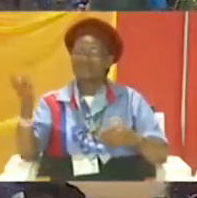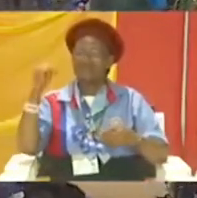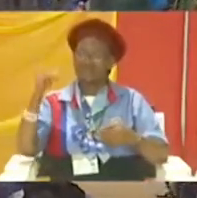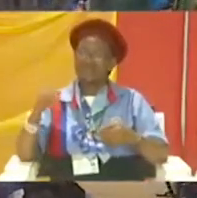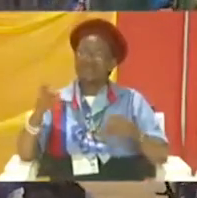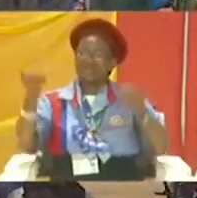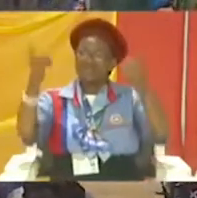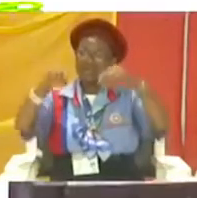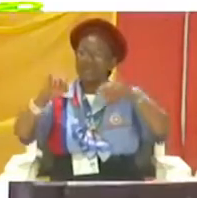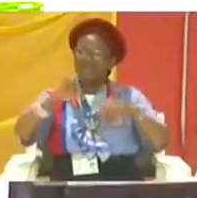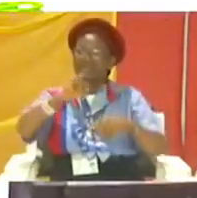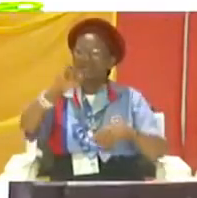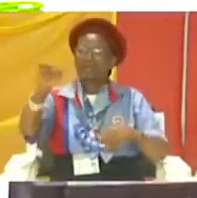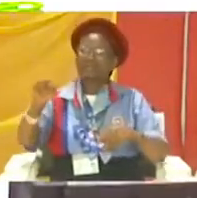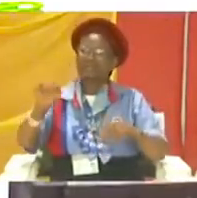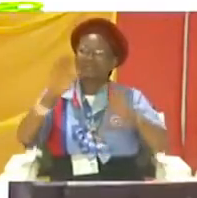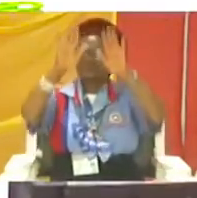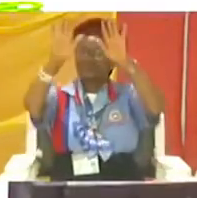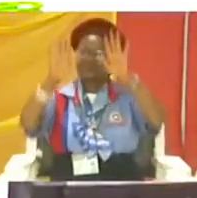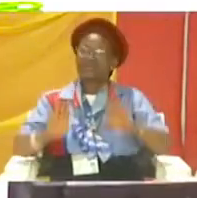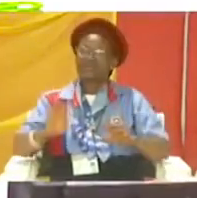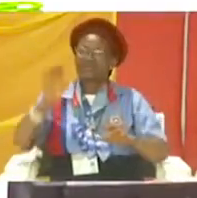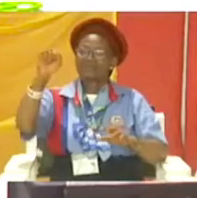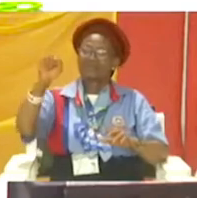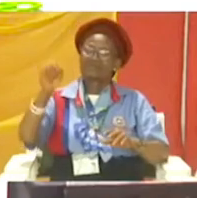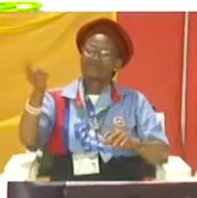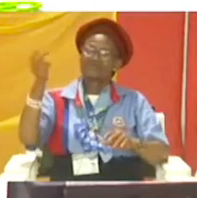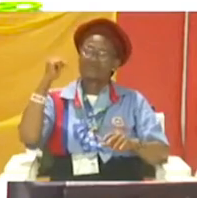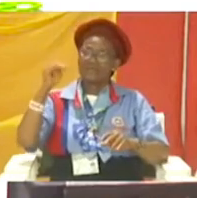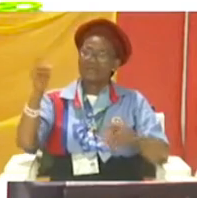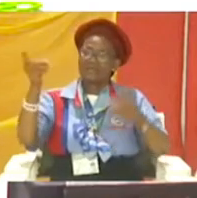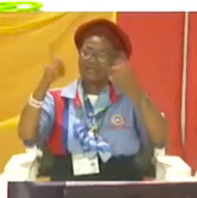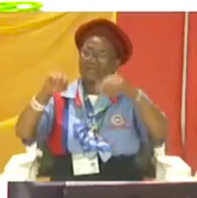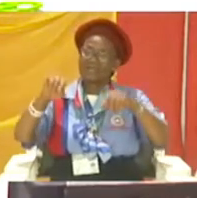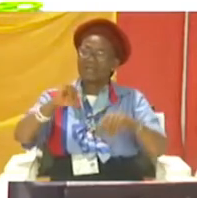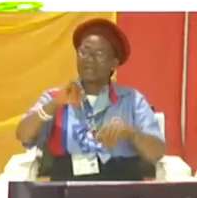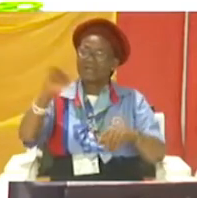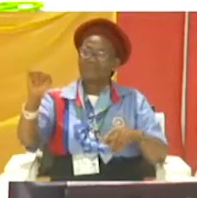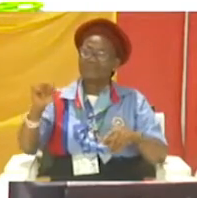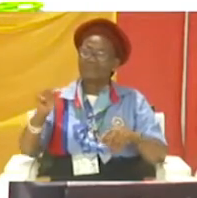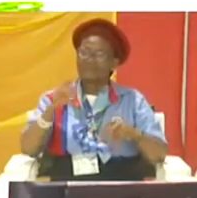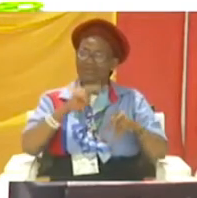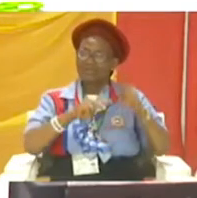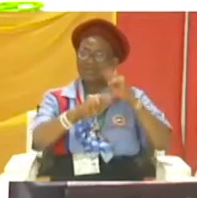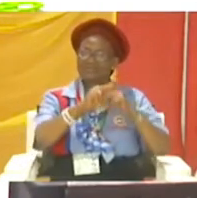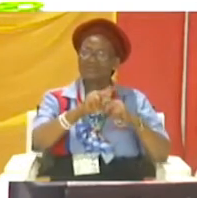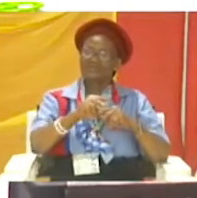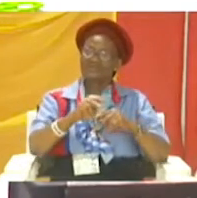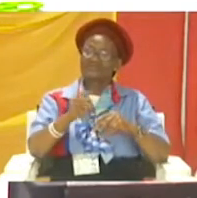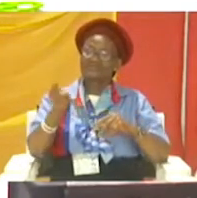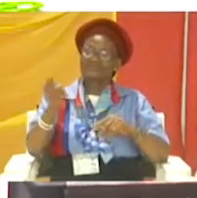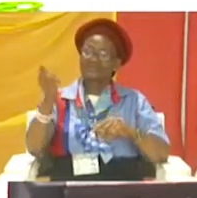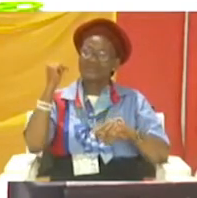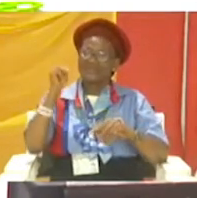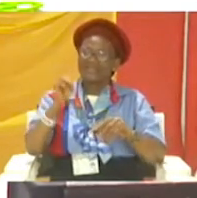happening, miracles were happening, prophecy was